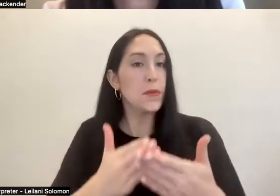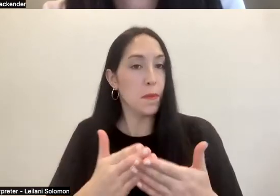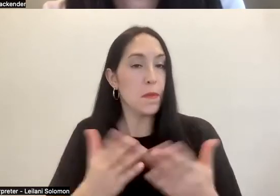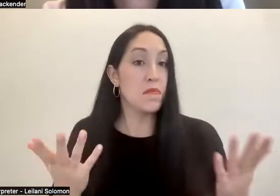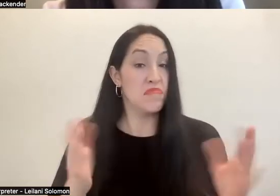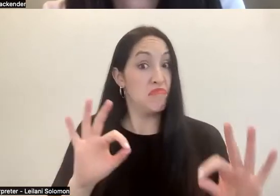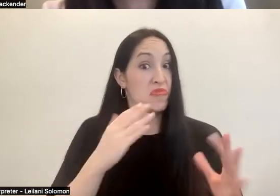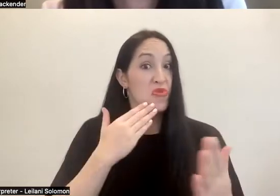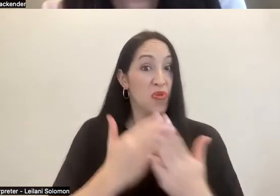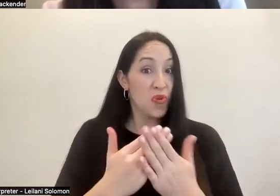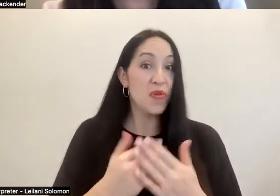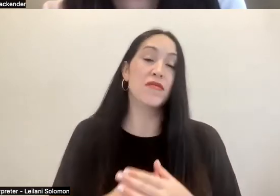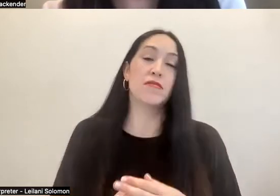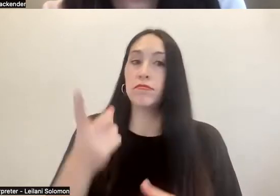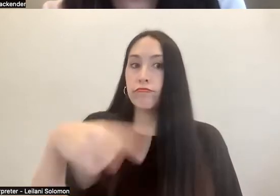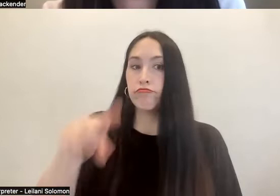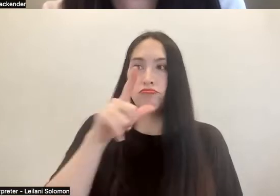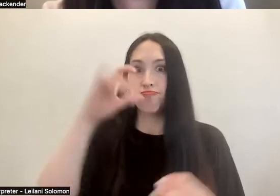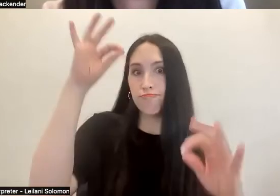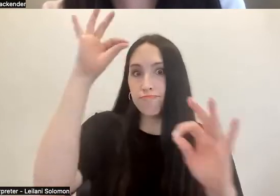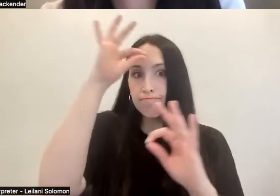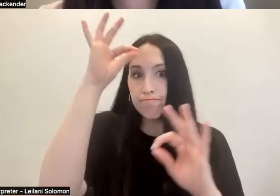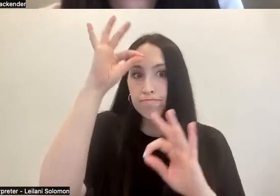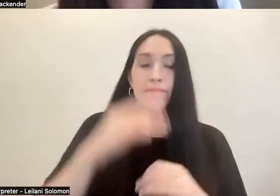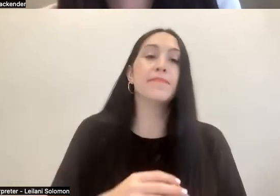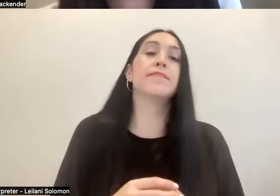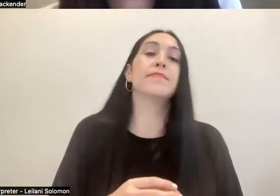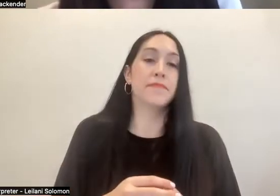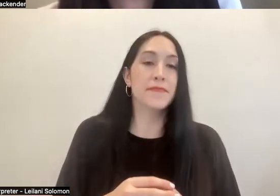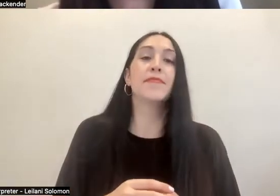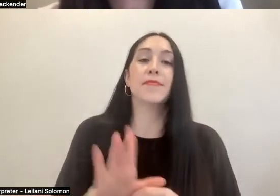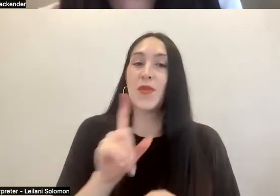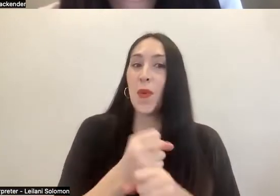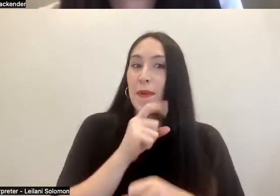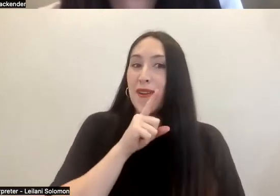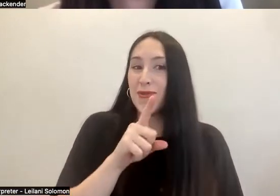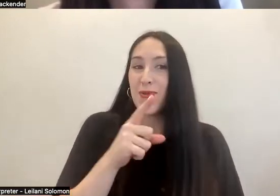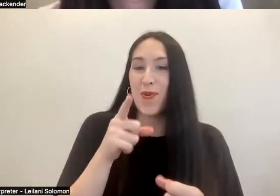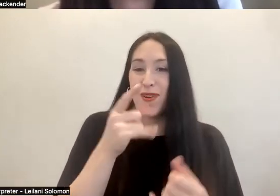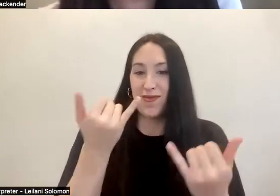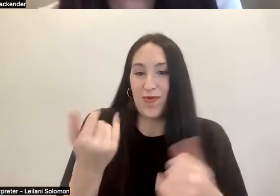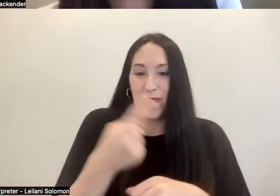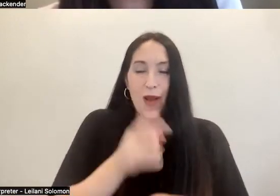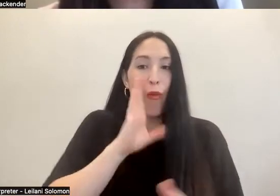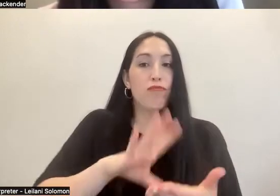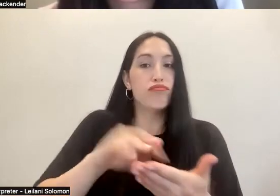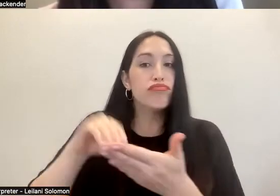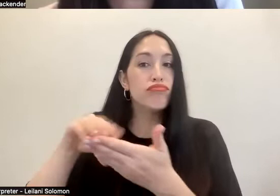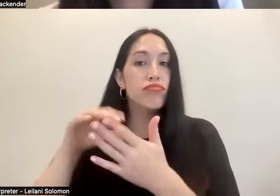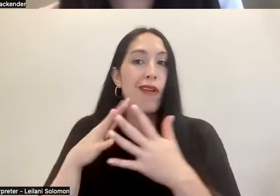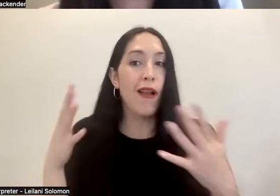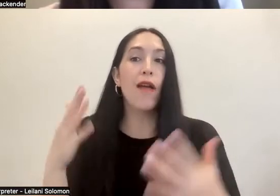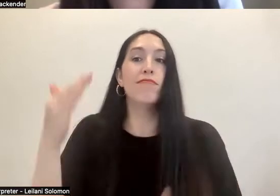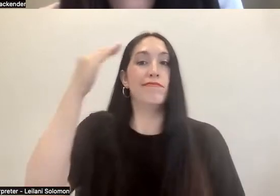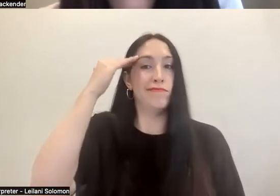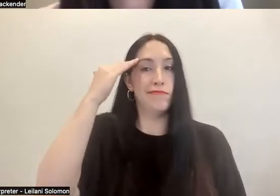for those that are not familiar at all, we are going to make sure that you are familiar by the end of this webinar. And we're going